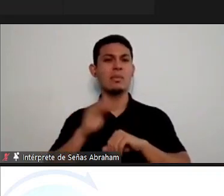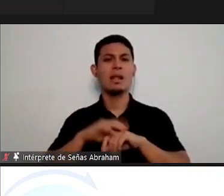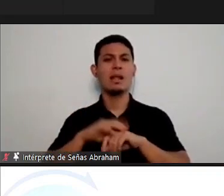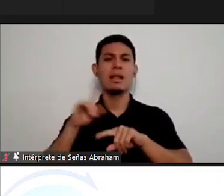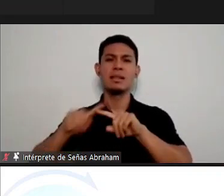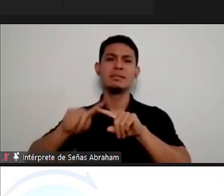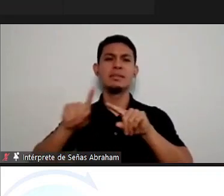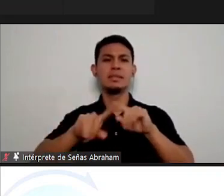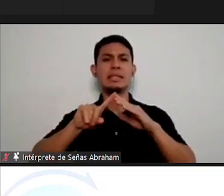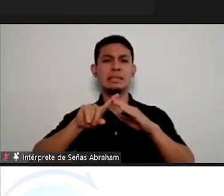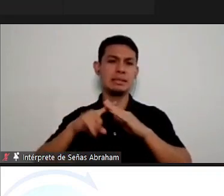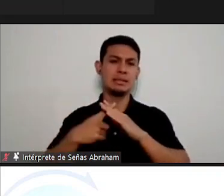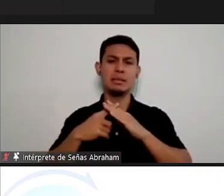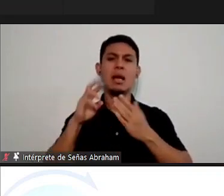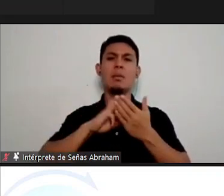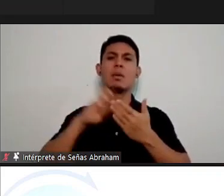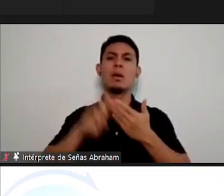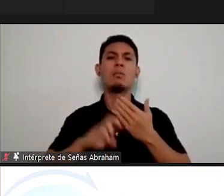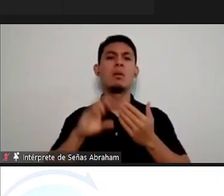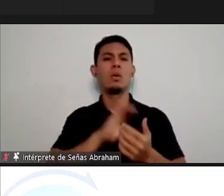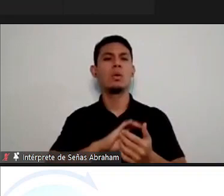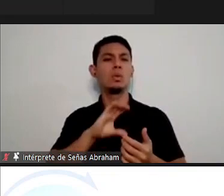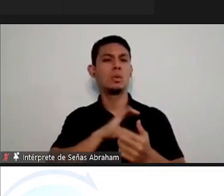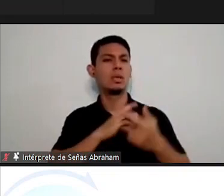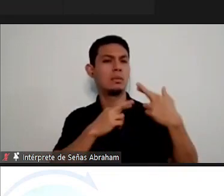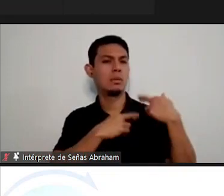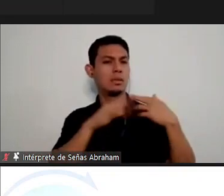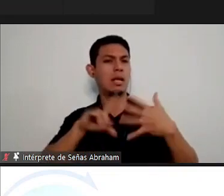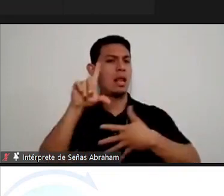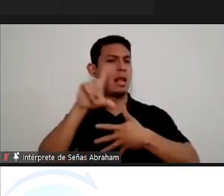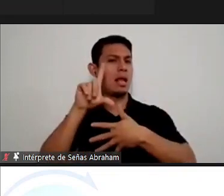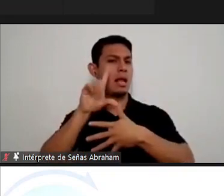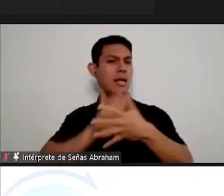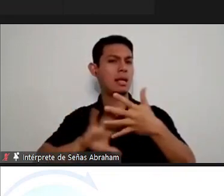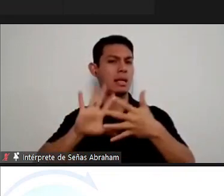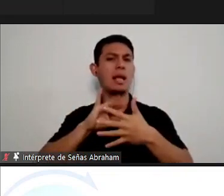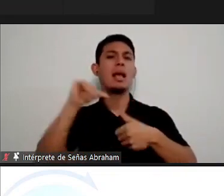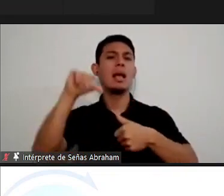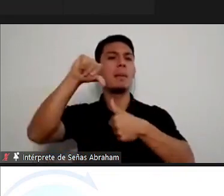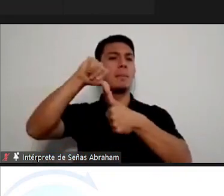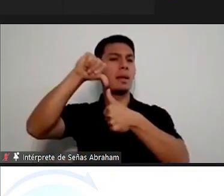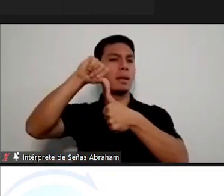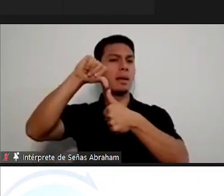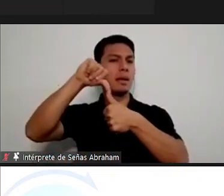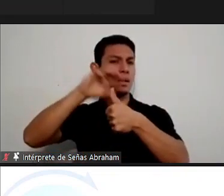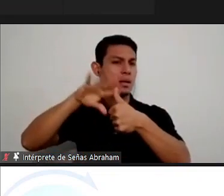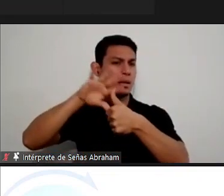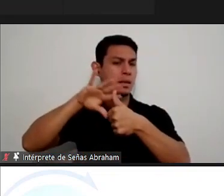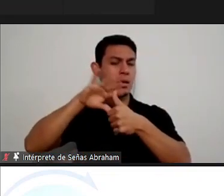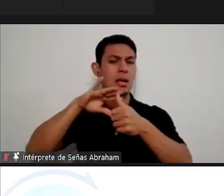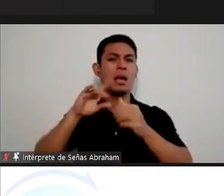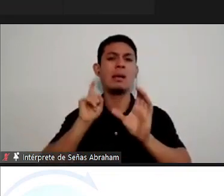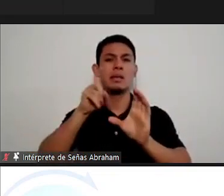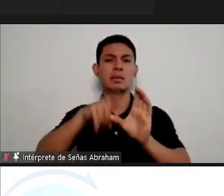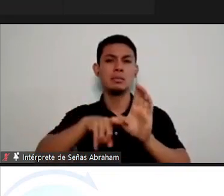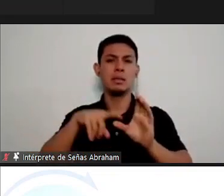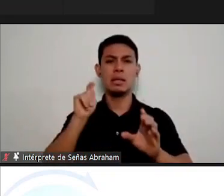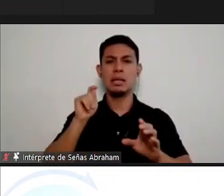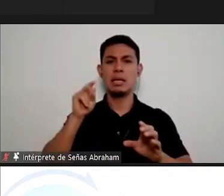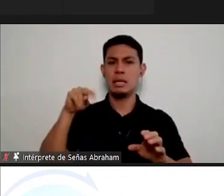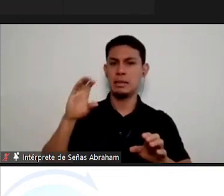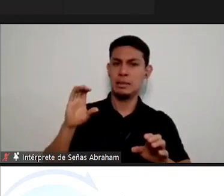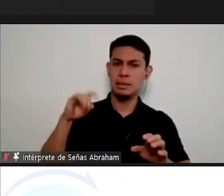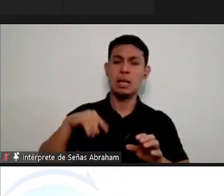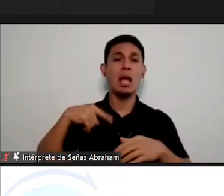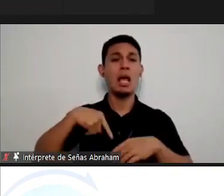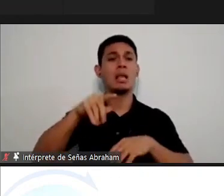first intervention in the context of the different disciplines of the business responsible conduct that